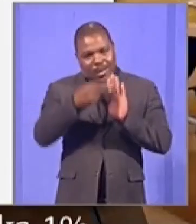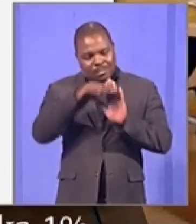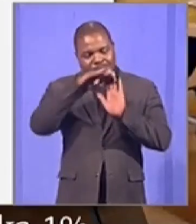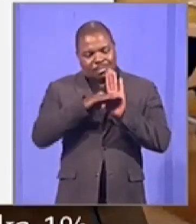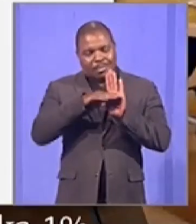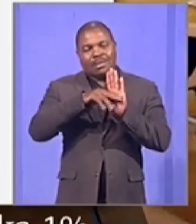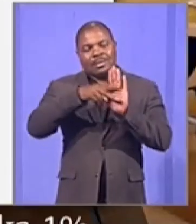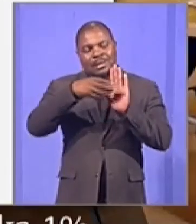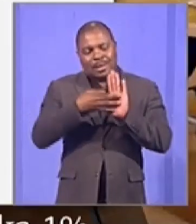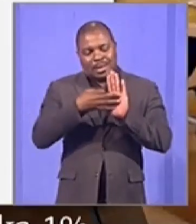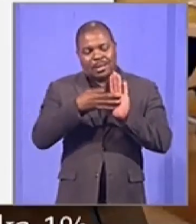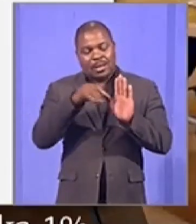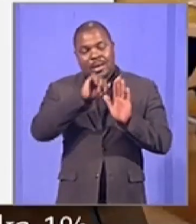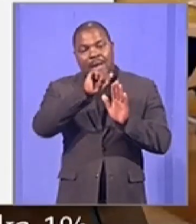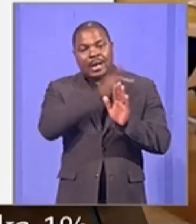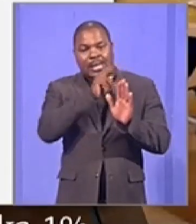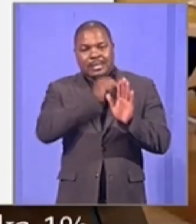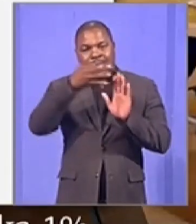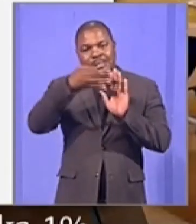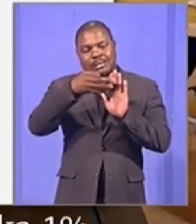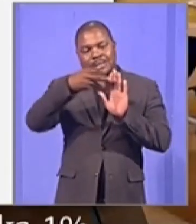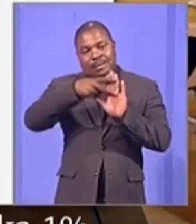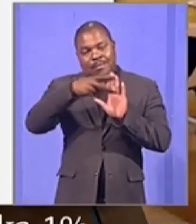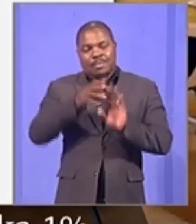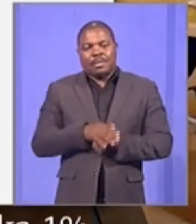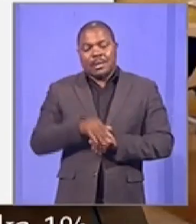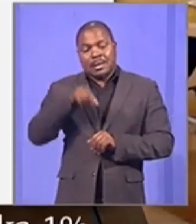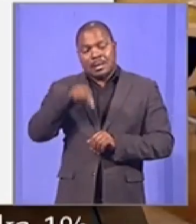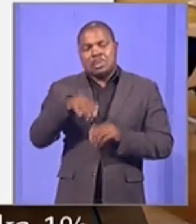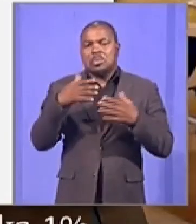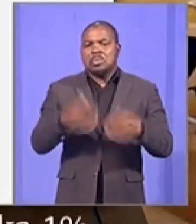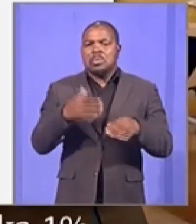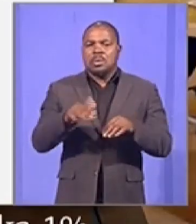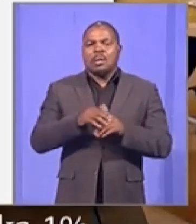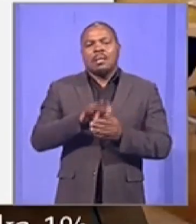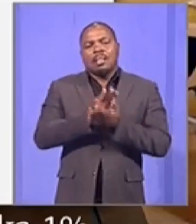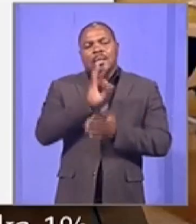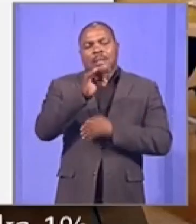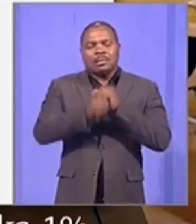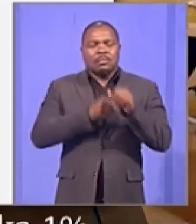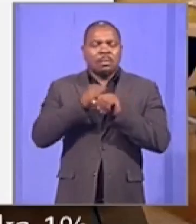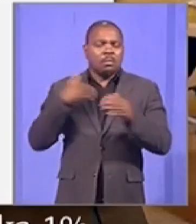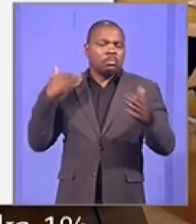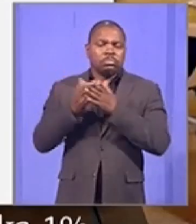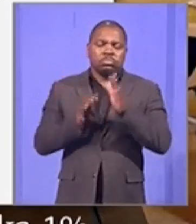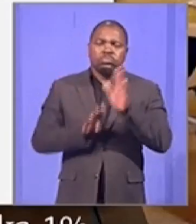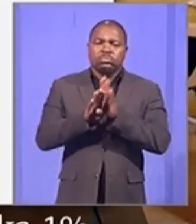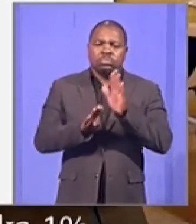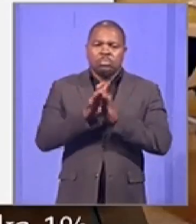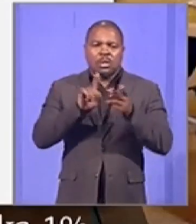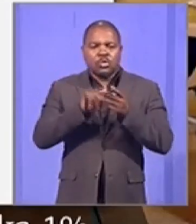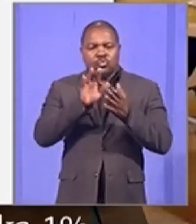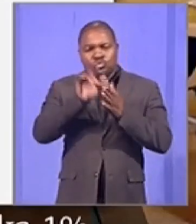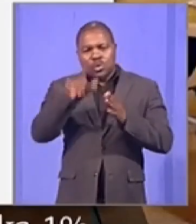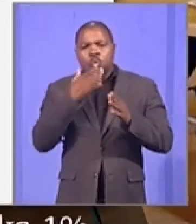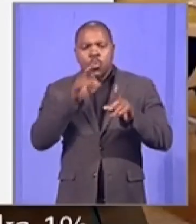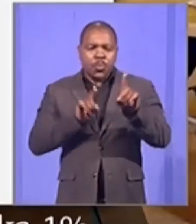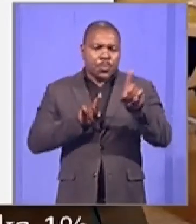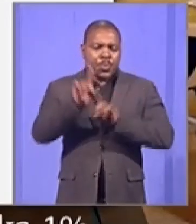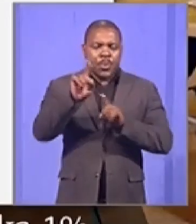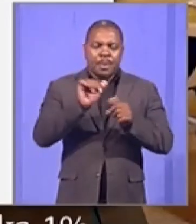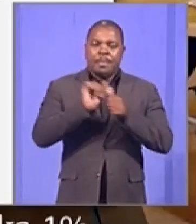Provincial ya KwaZulu-Natal. E dirile sentle le kgetlo la bone mo dingwageng di le 13 ka go tokafala ga palo ya barutwana ba ba